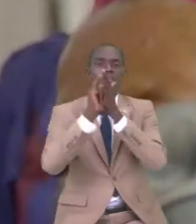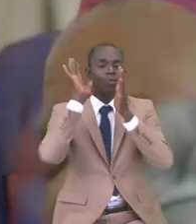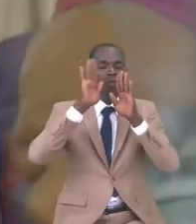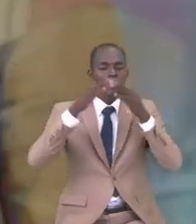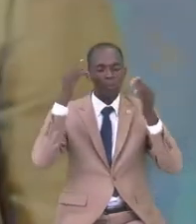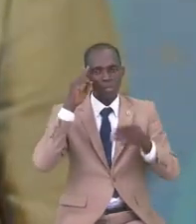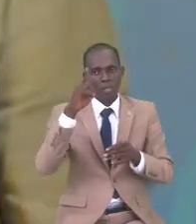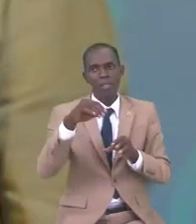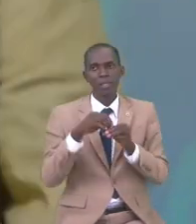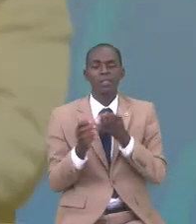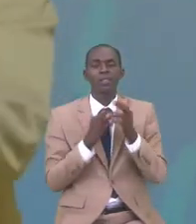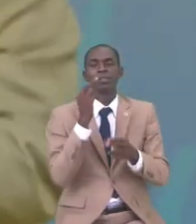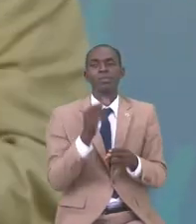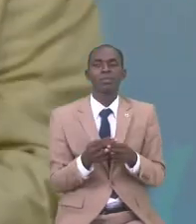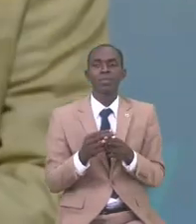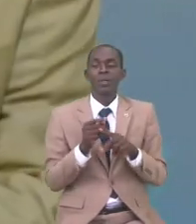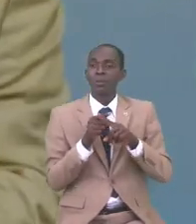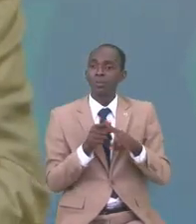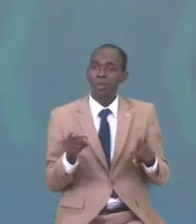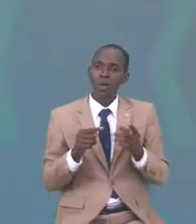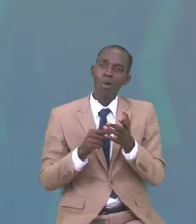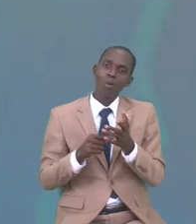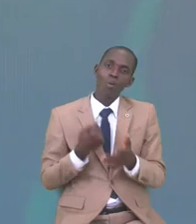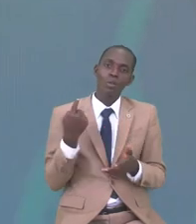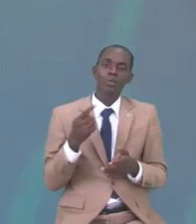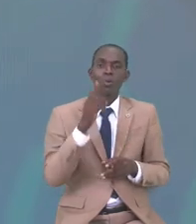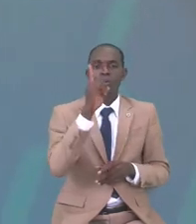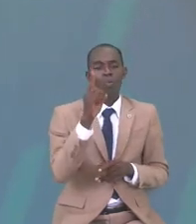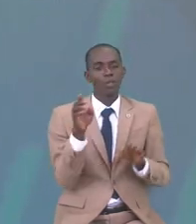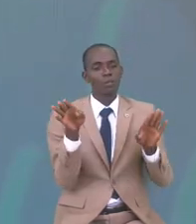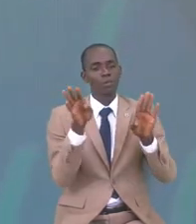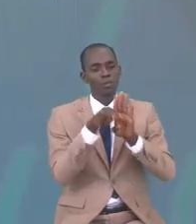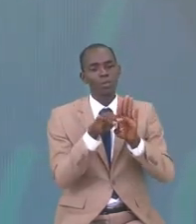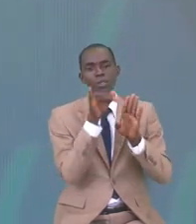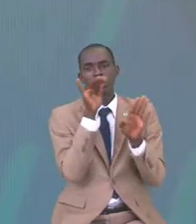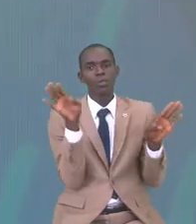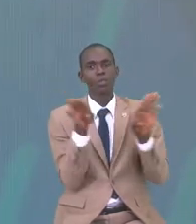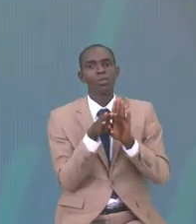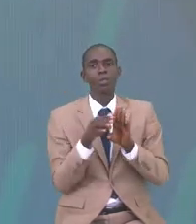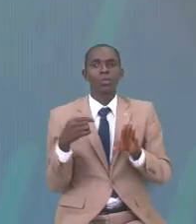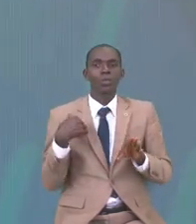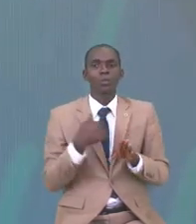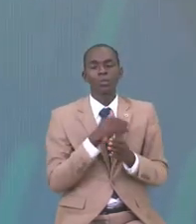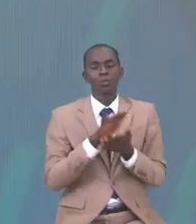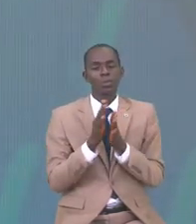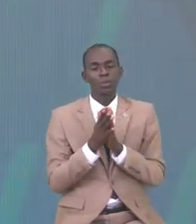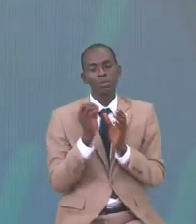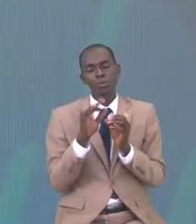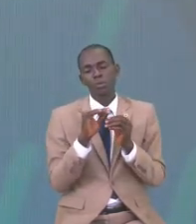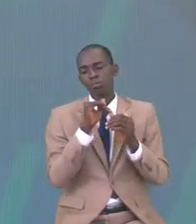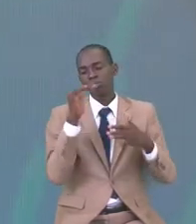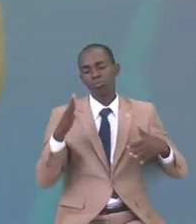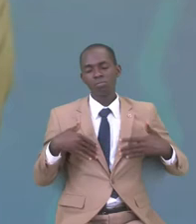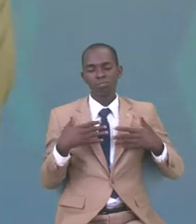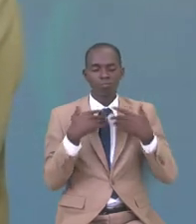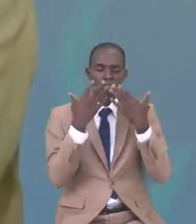you. Amen. But you know, once one door is closed and we become so unhappy and so sad,